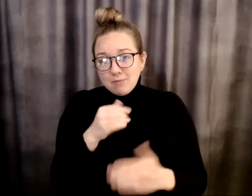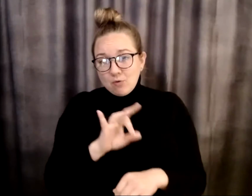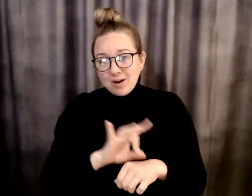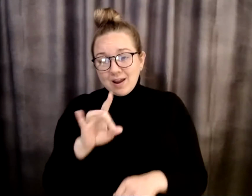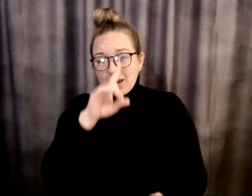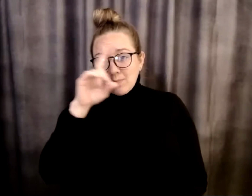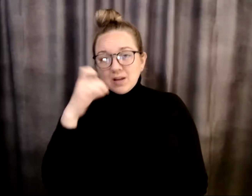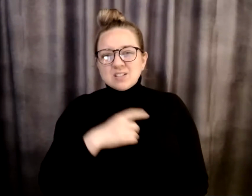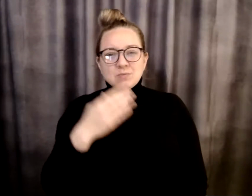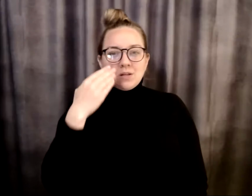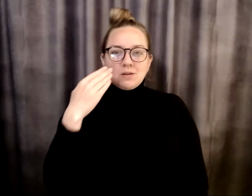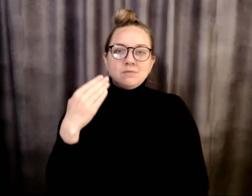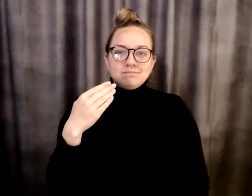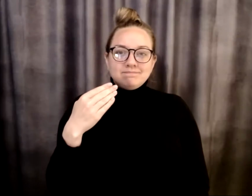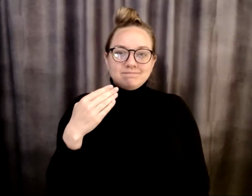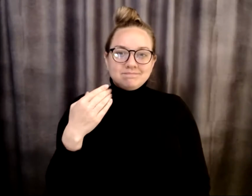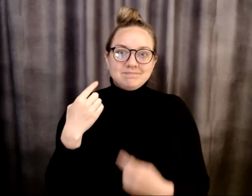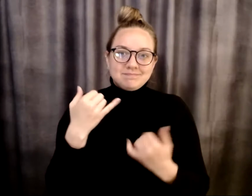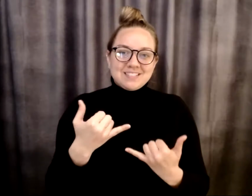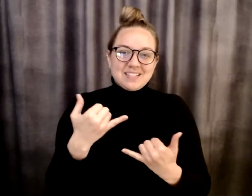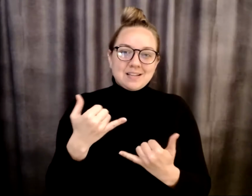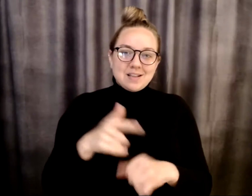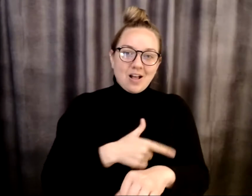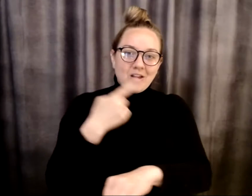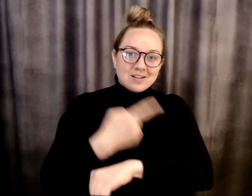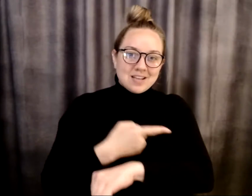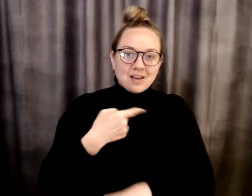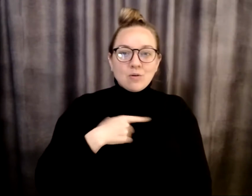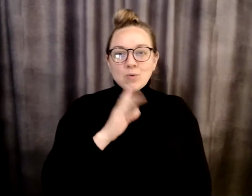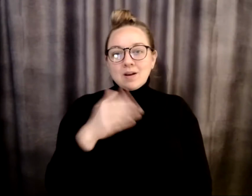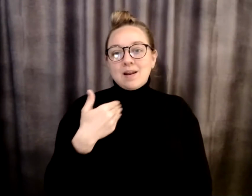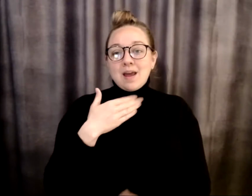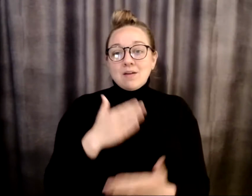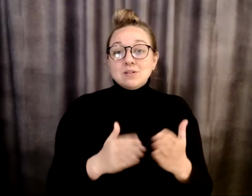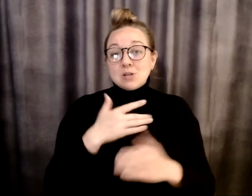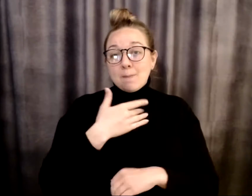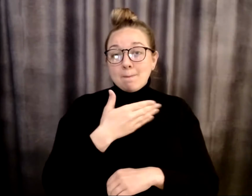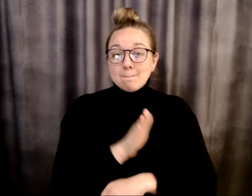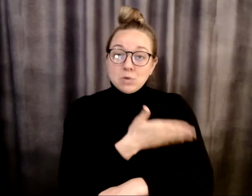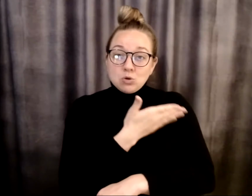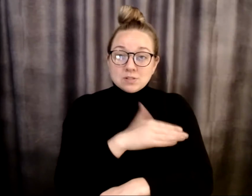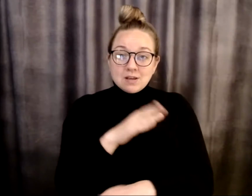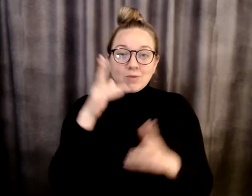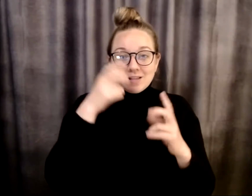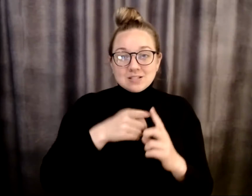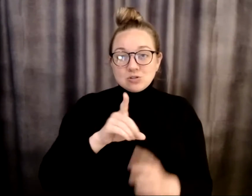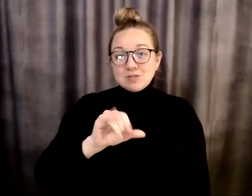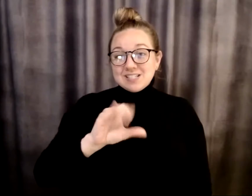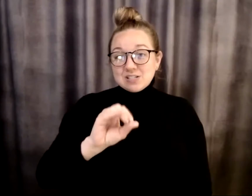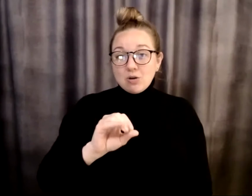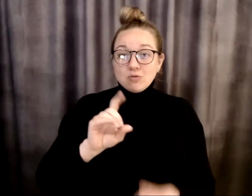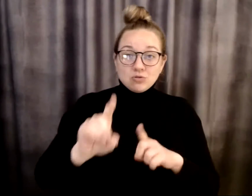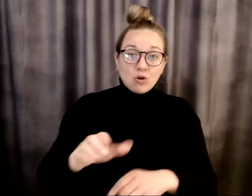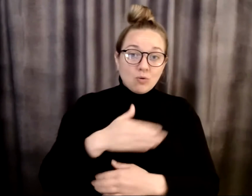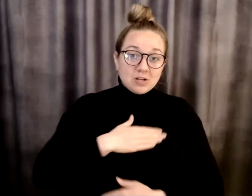So go take your break. We're gonna listen to some more disco funk and go and enjoy and we'll meet you back here in a